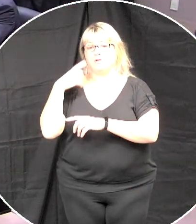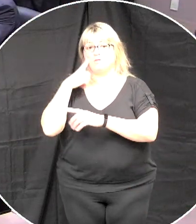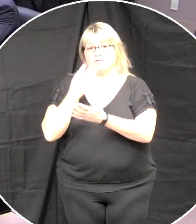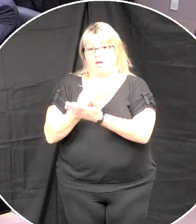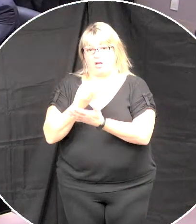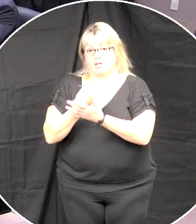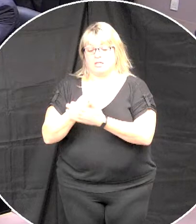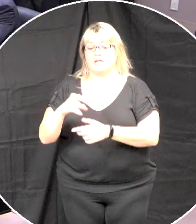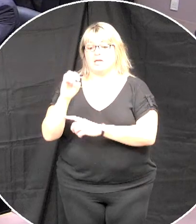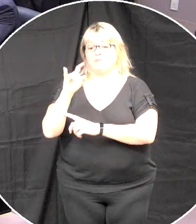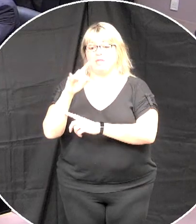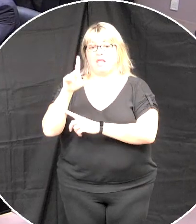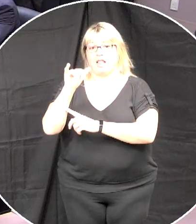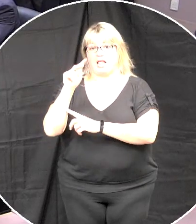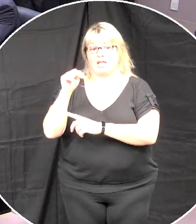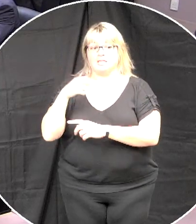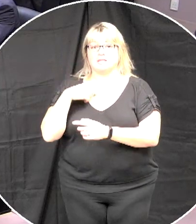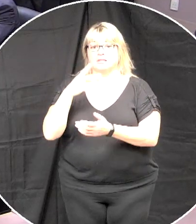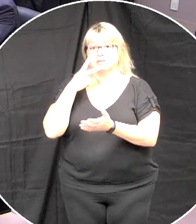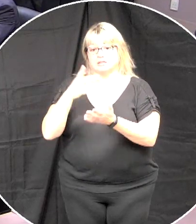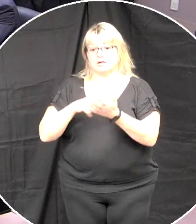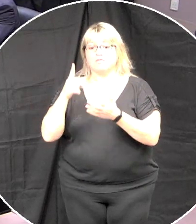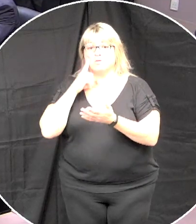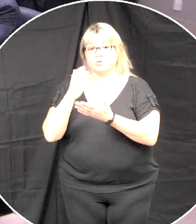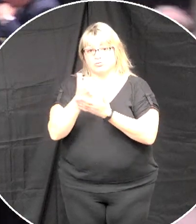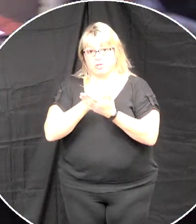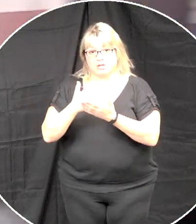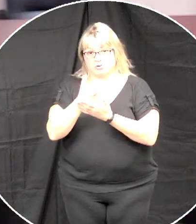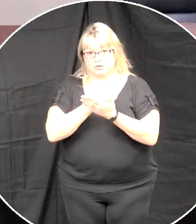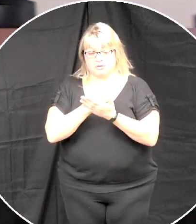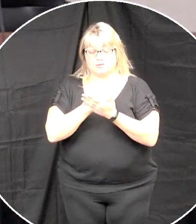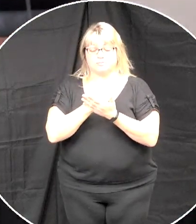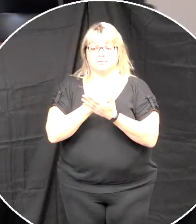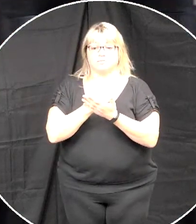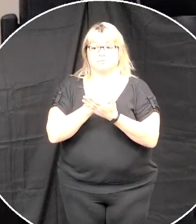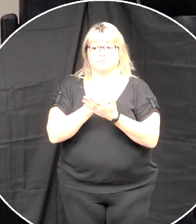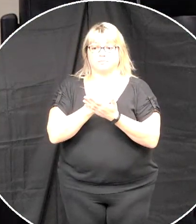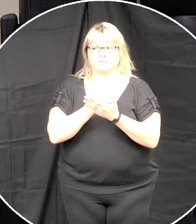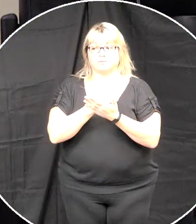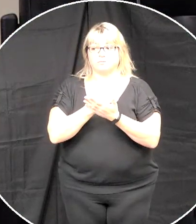Elizabeth Lane, Trustee, Secretary to the Treasury Board Secretariat.